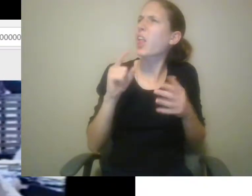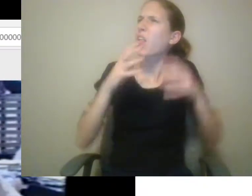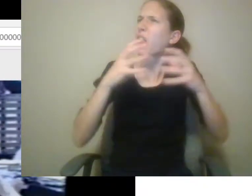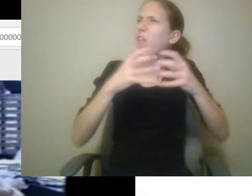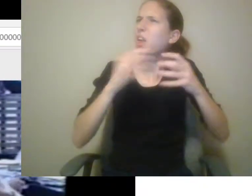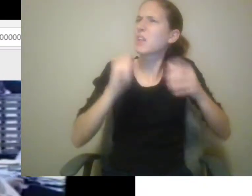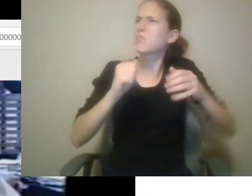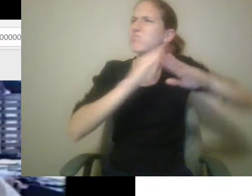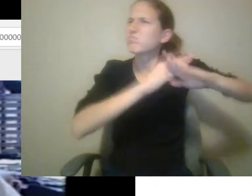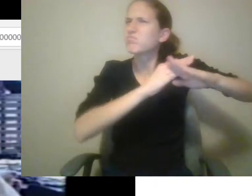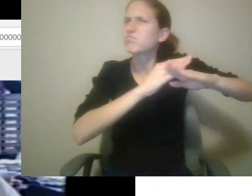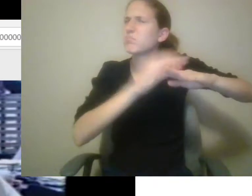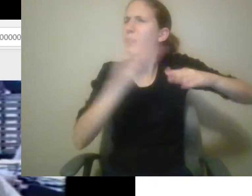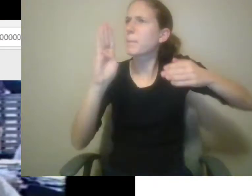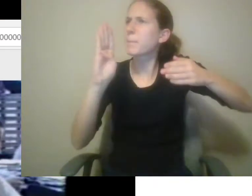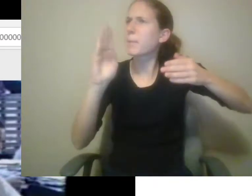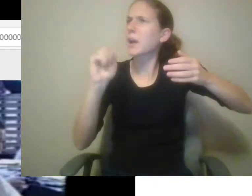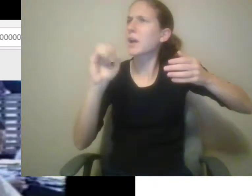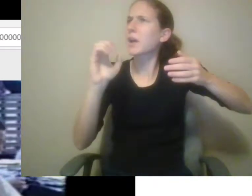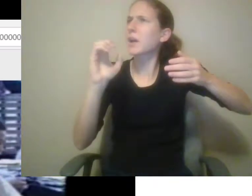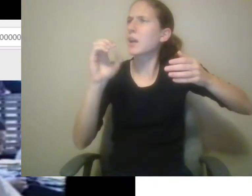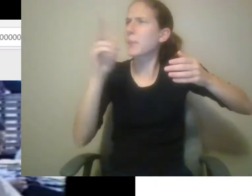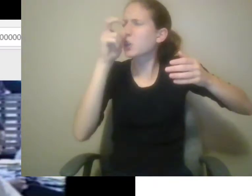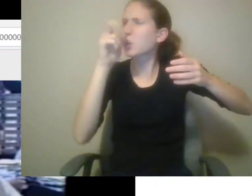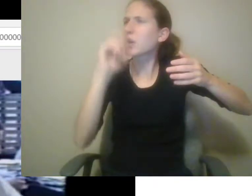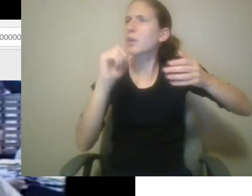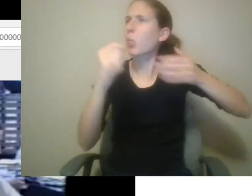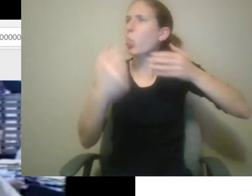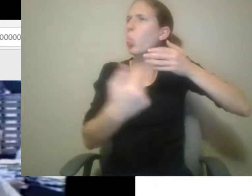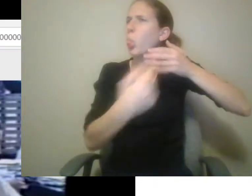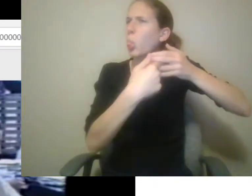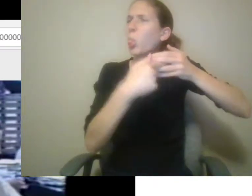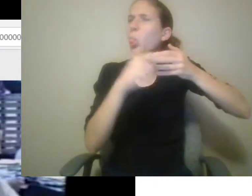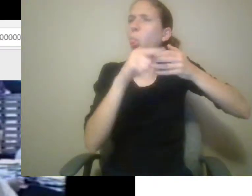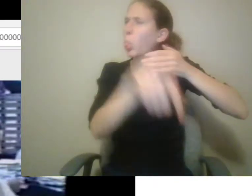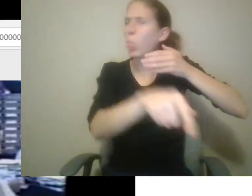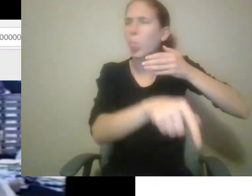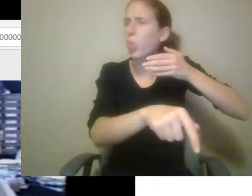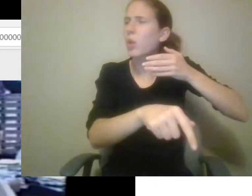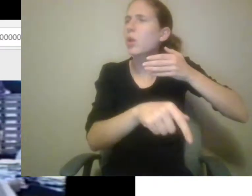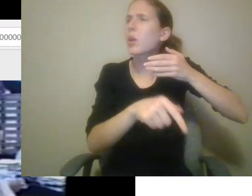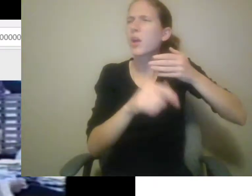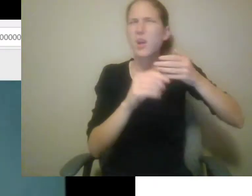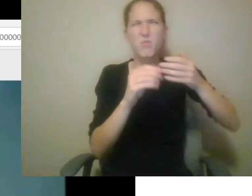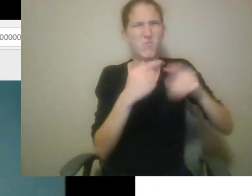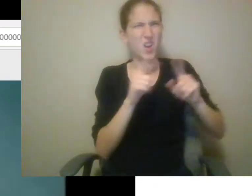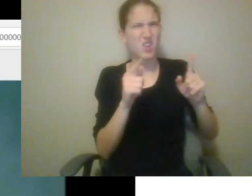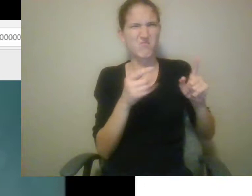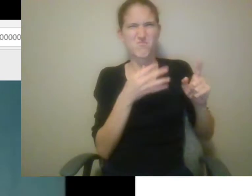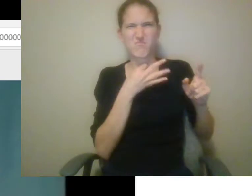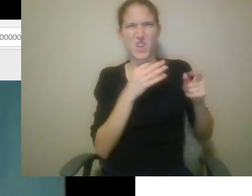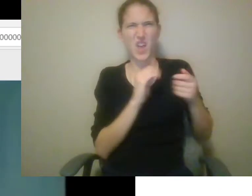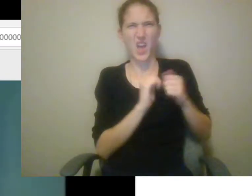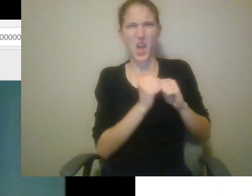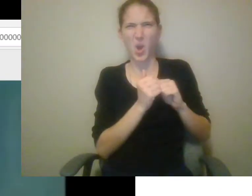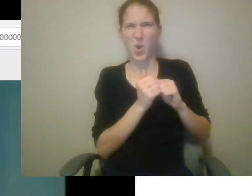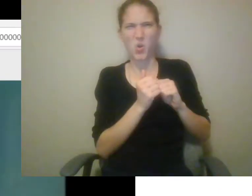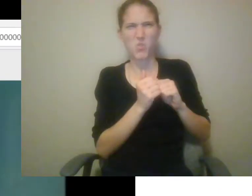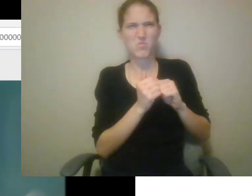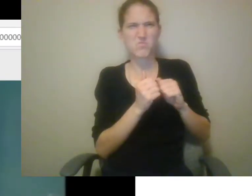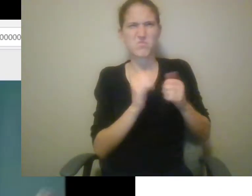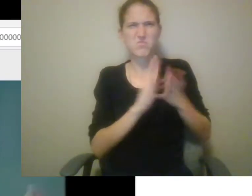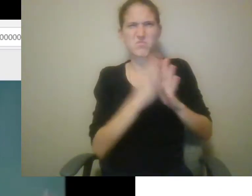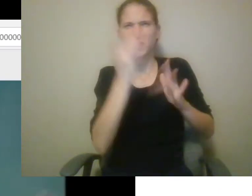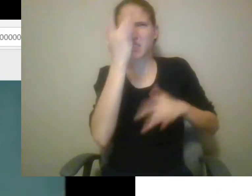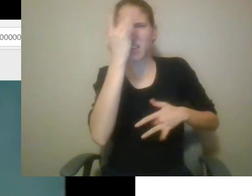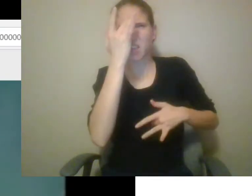let the bacteria, then how do we get diseases? Okay. It's a good question. All right, the cell membrane, like you